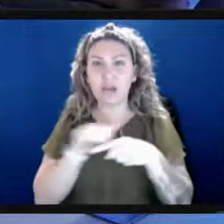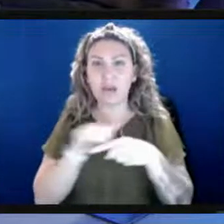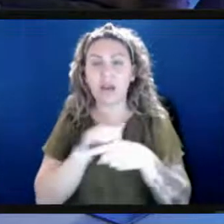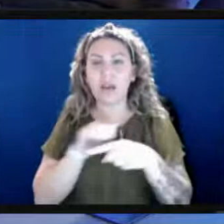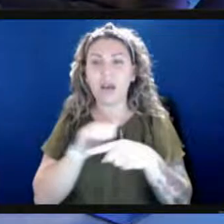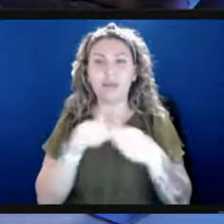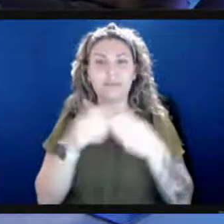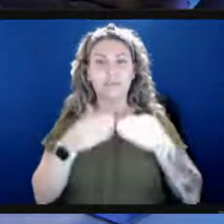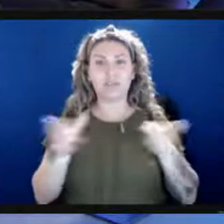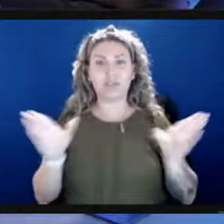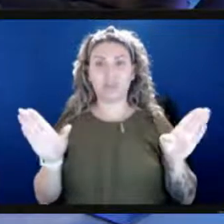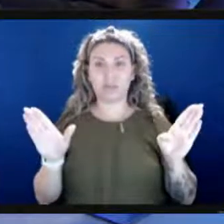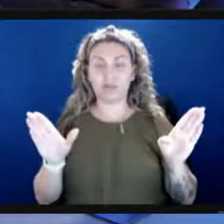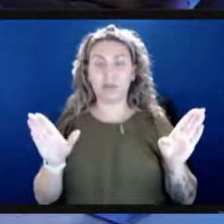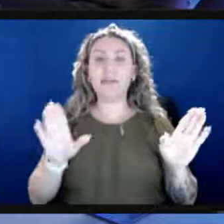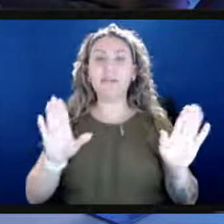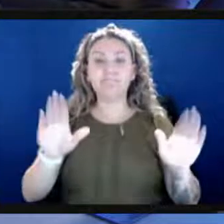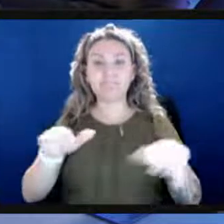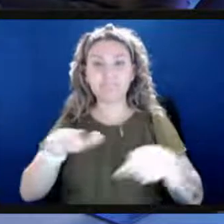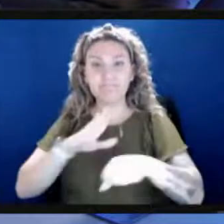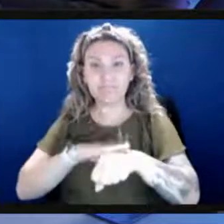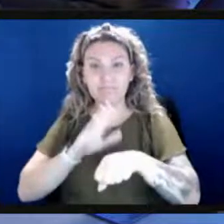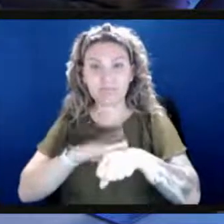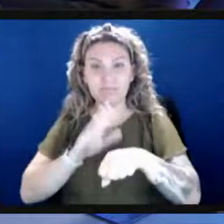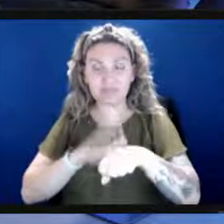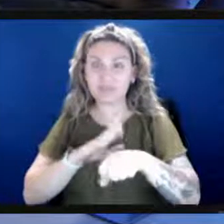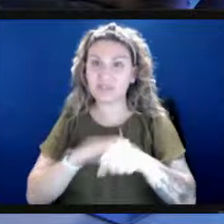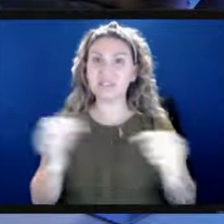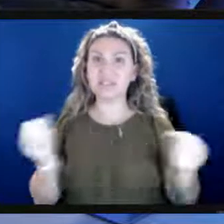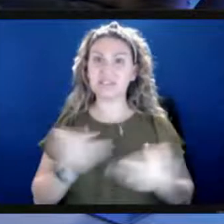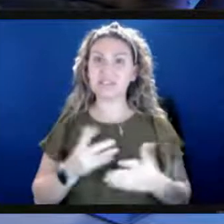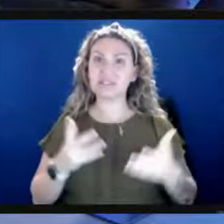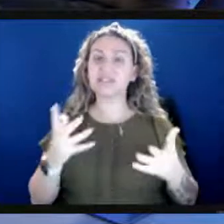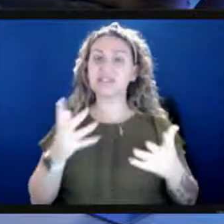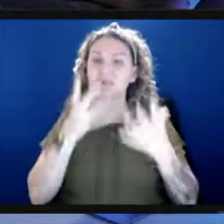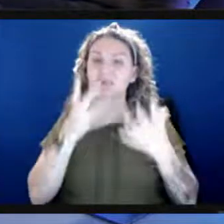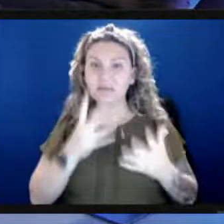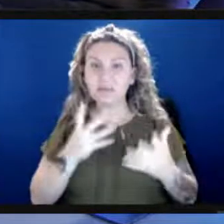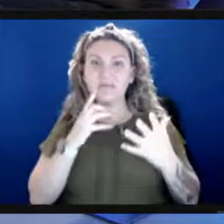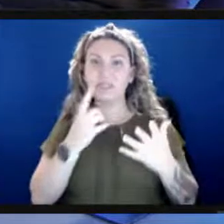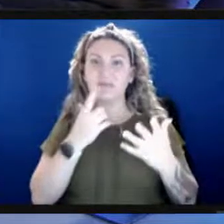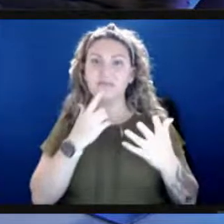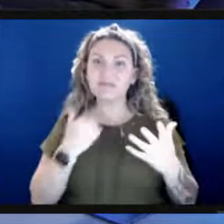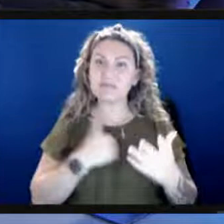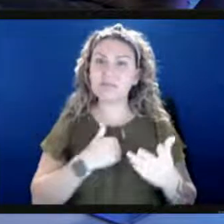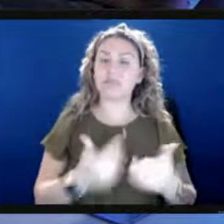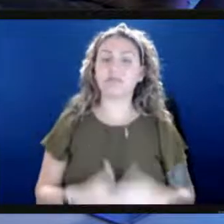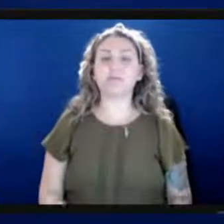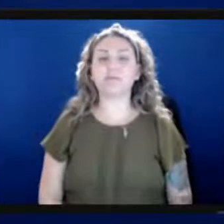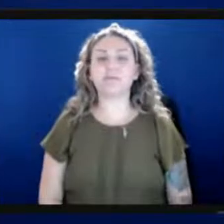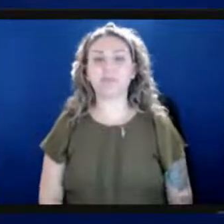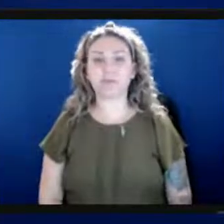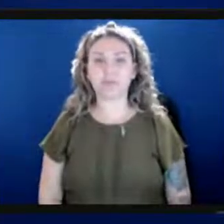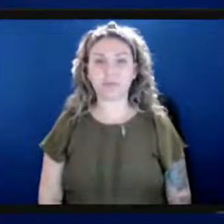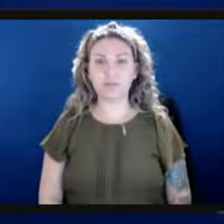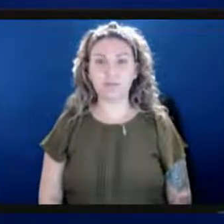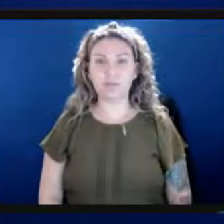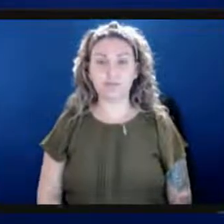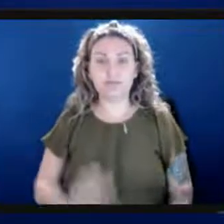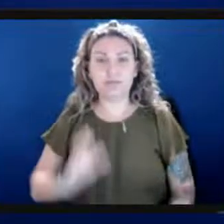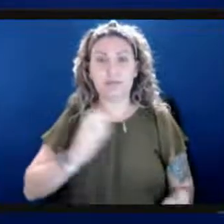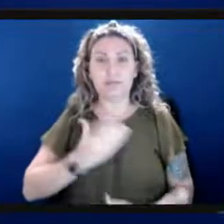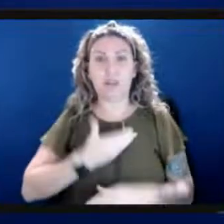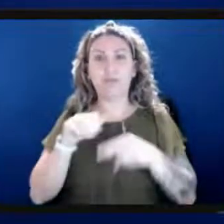and get ready to be horrified. This is just so sad. Tell us, share. So our practice was